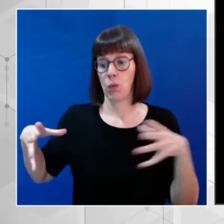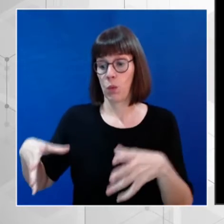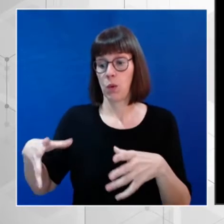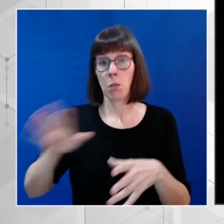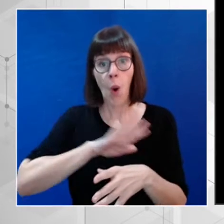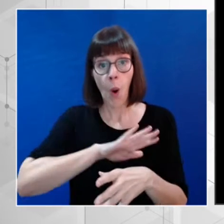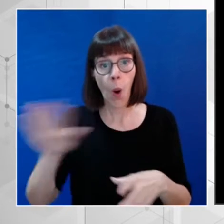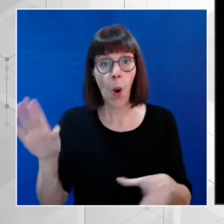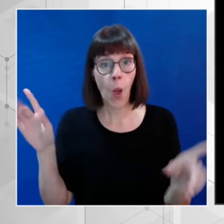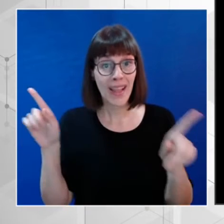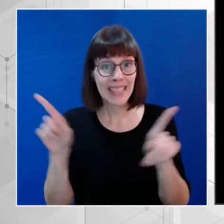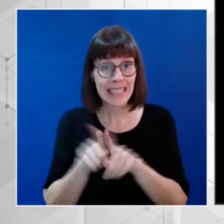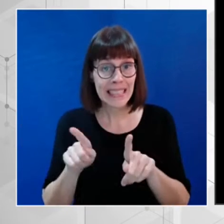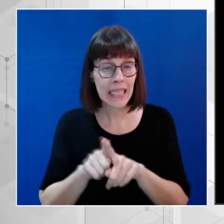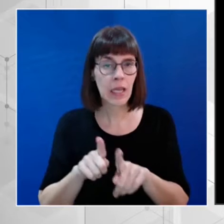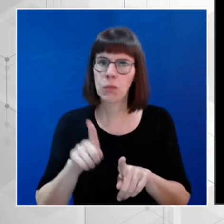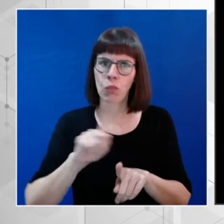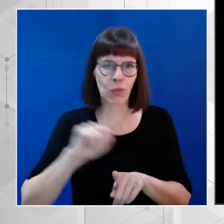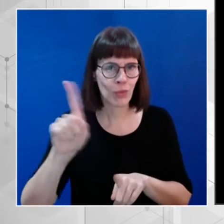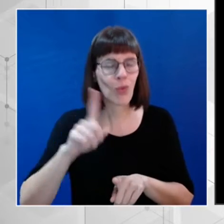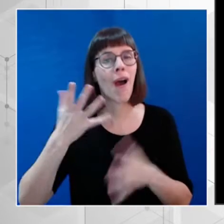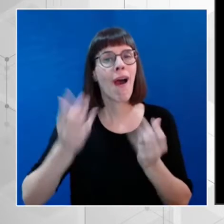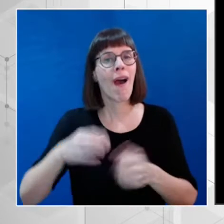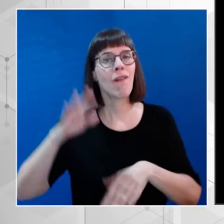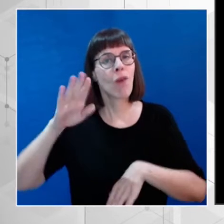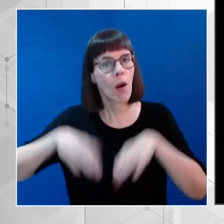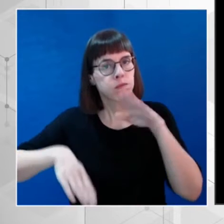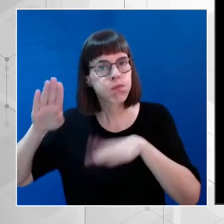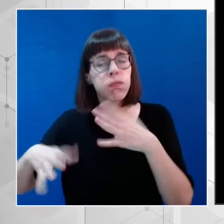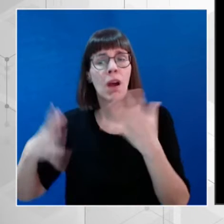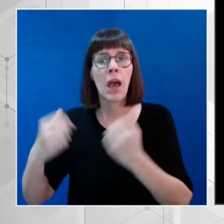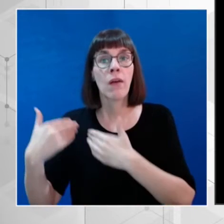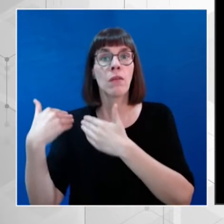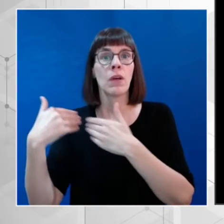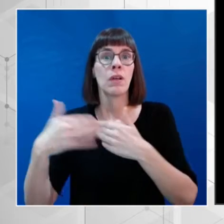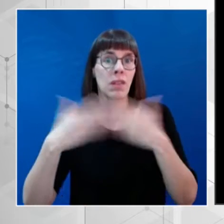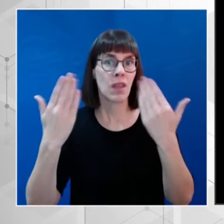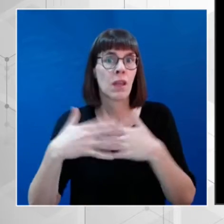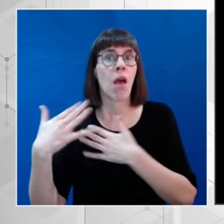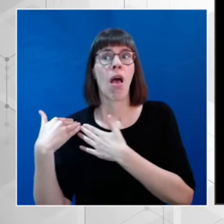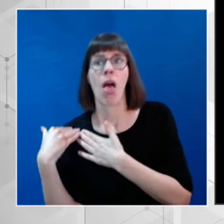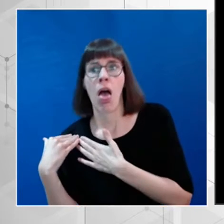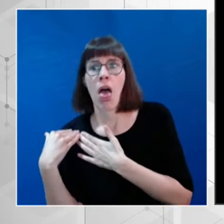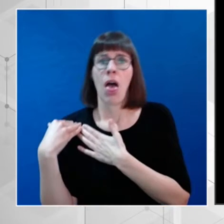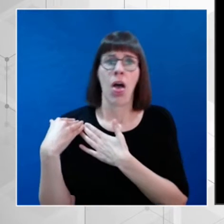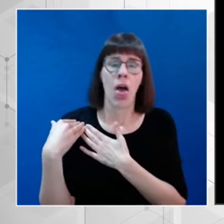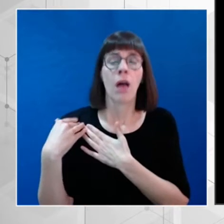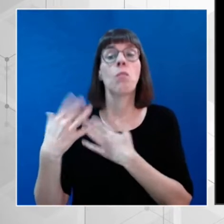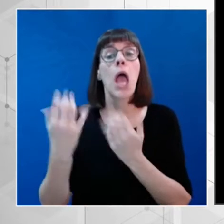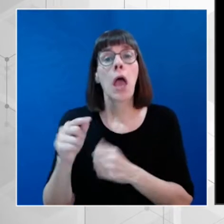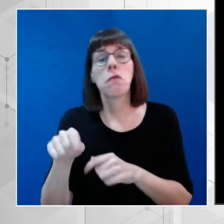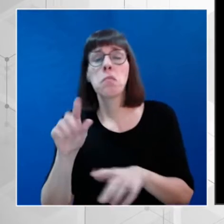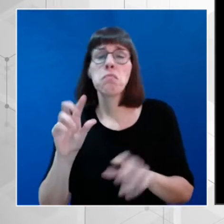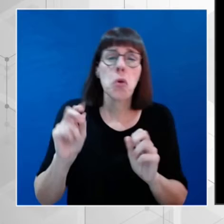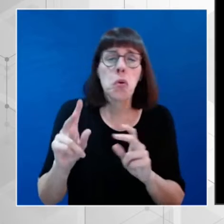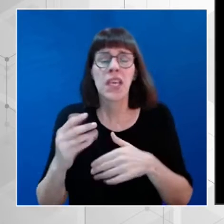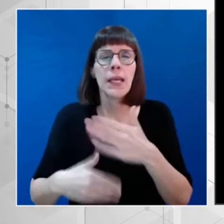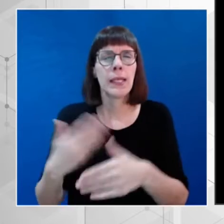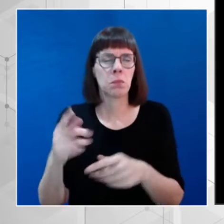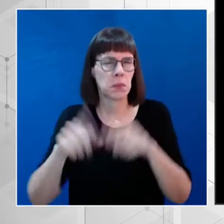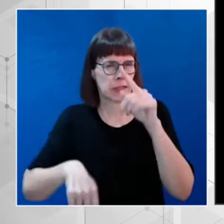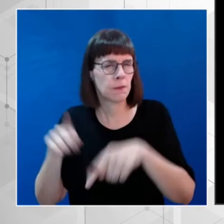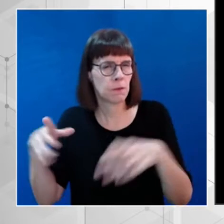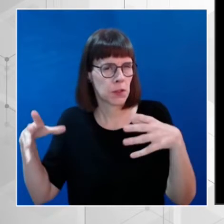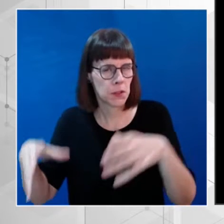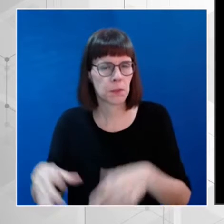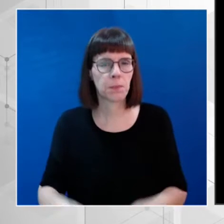challenges a little better, but others get exhausted on a daily basis. But there is one thing in common with most